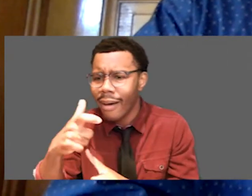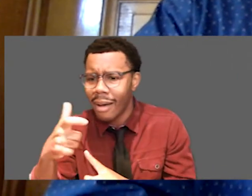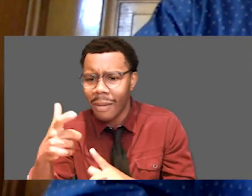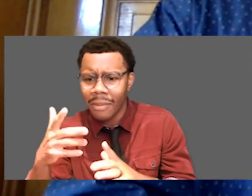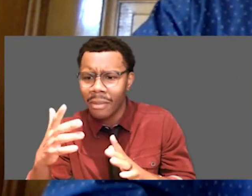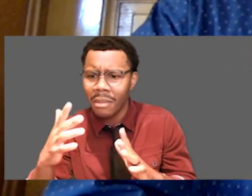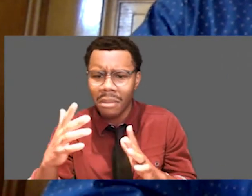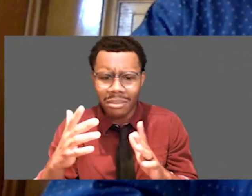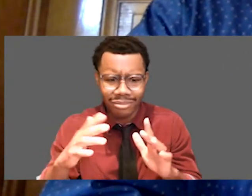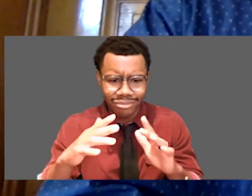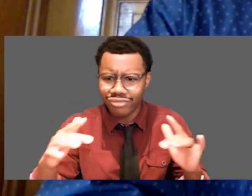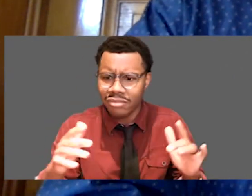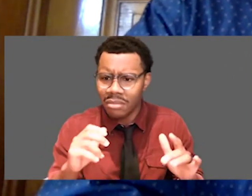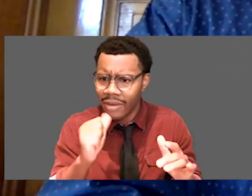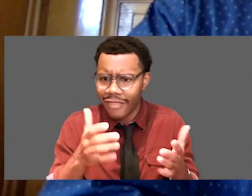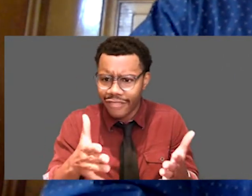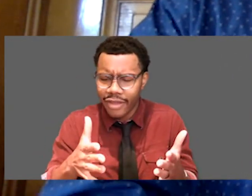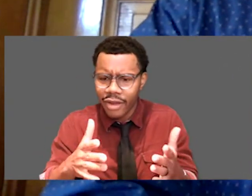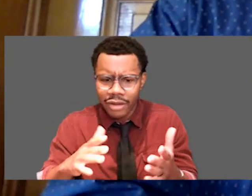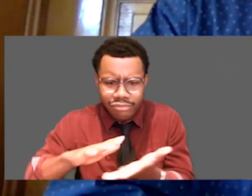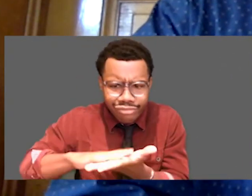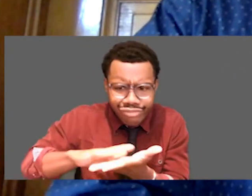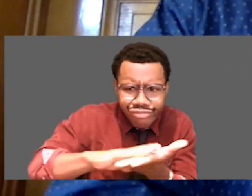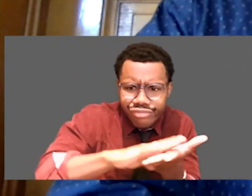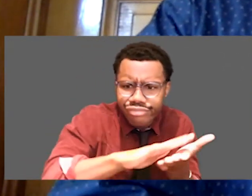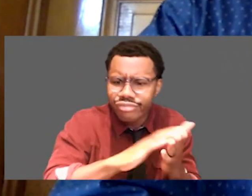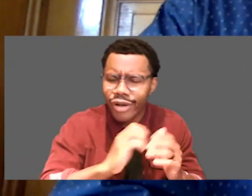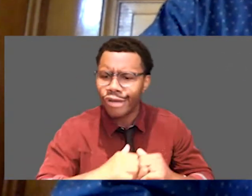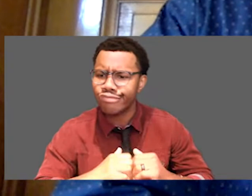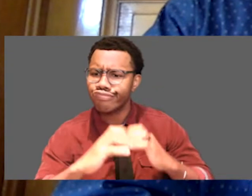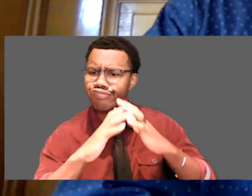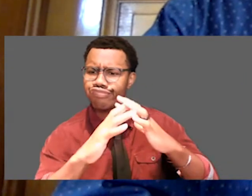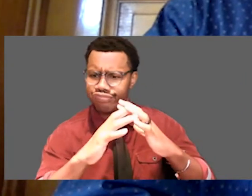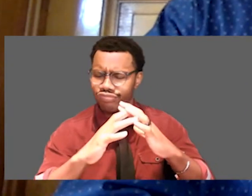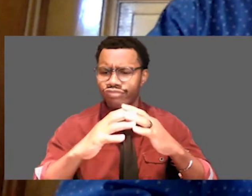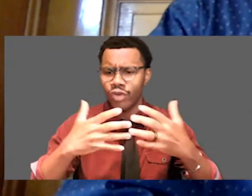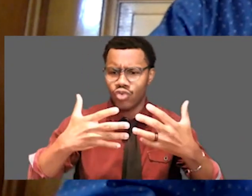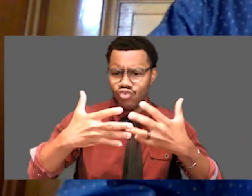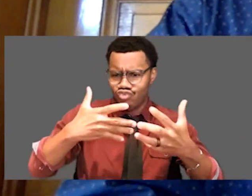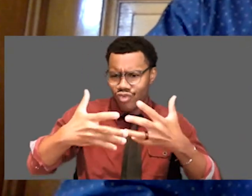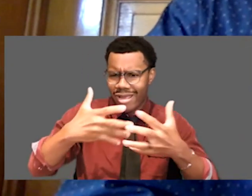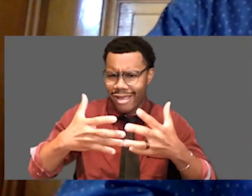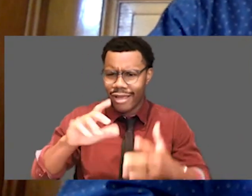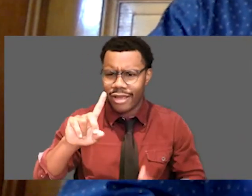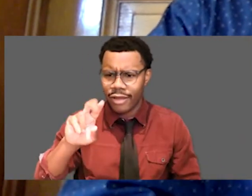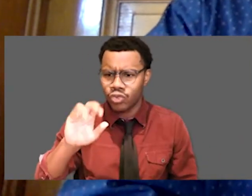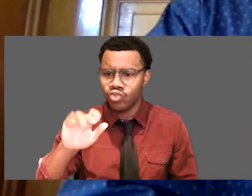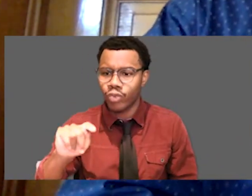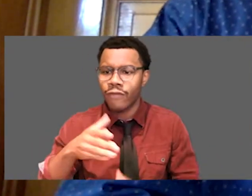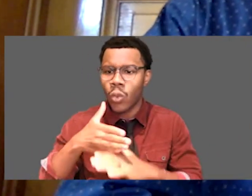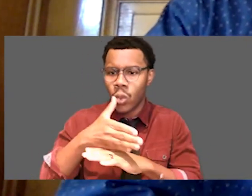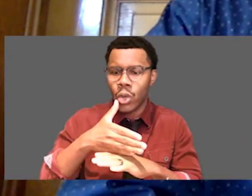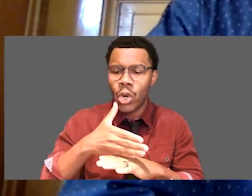miscellany. Within it, they erected a gnarly grayish slab of driftwood. They draped